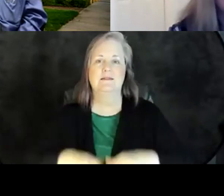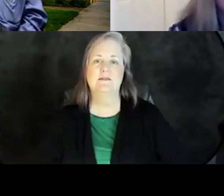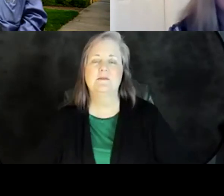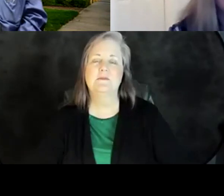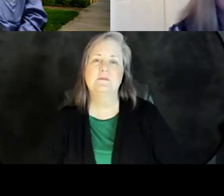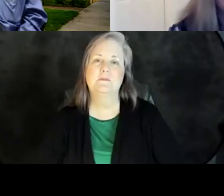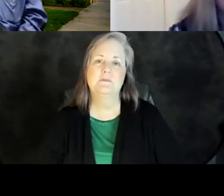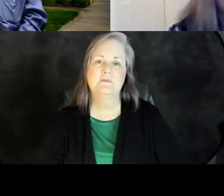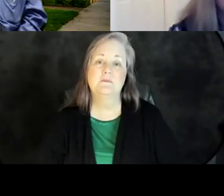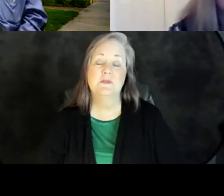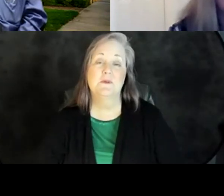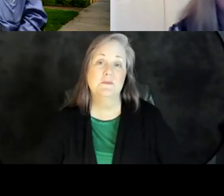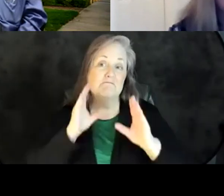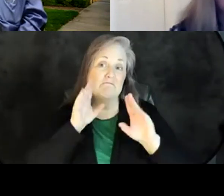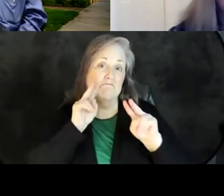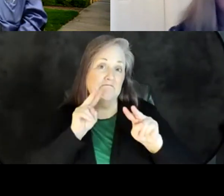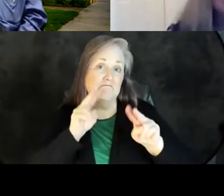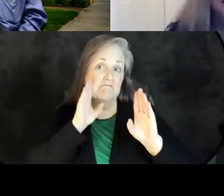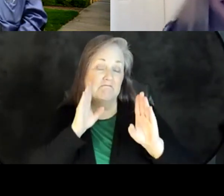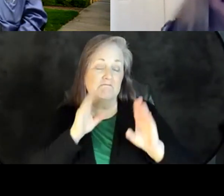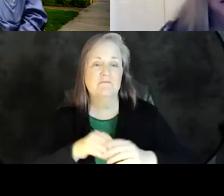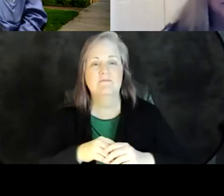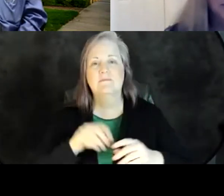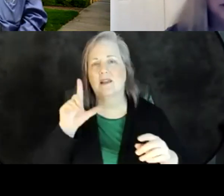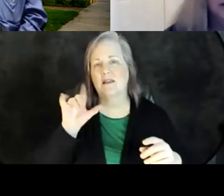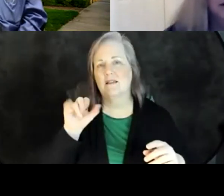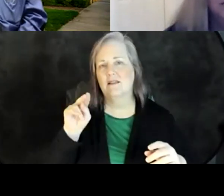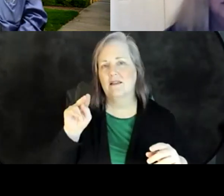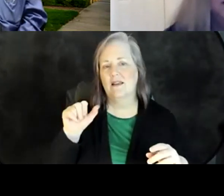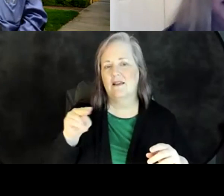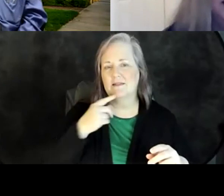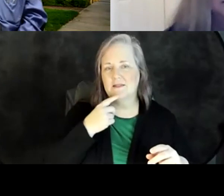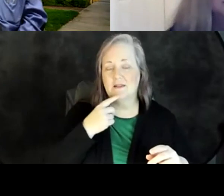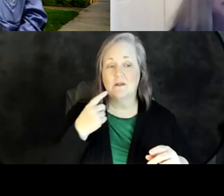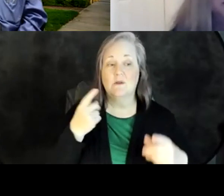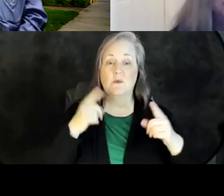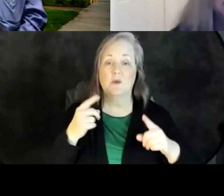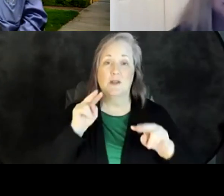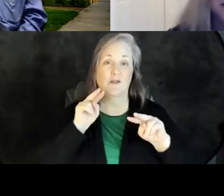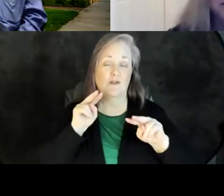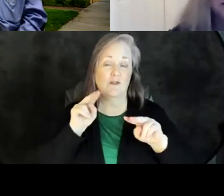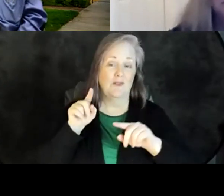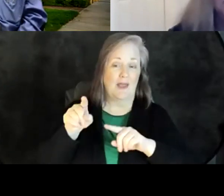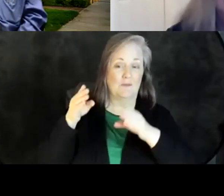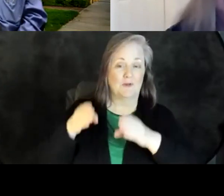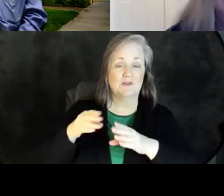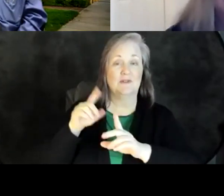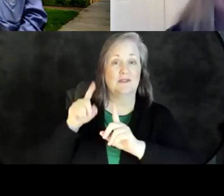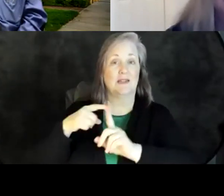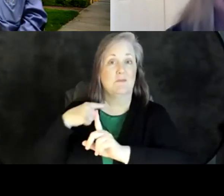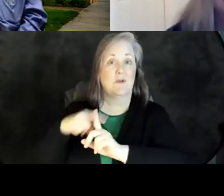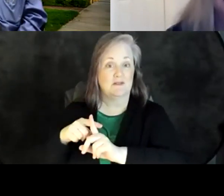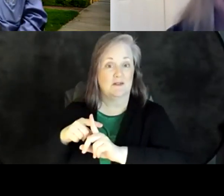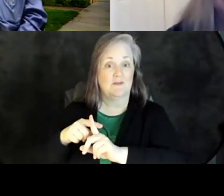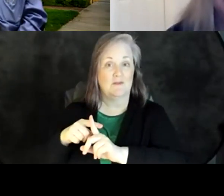So stay tuned. I'd like to add that when we are looking at somebody who tests positive and